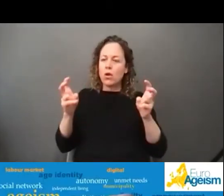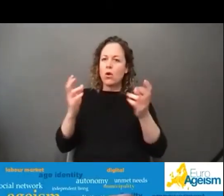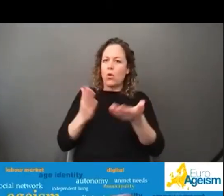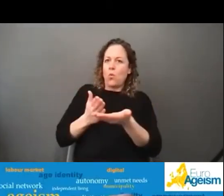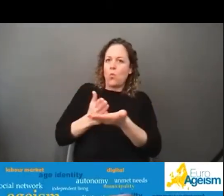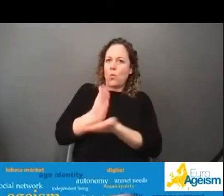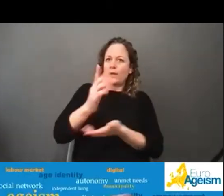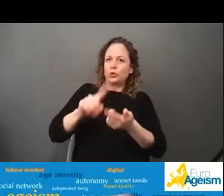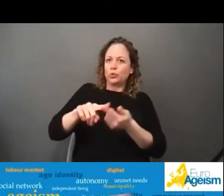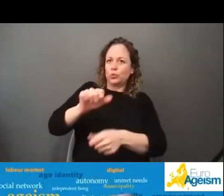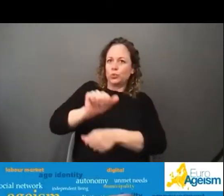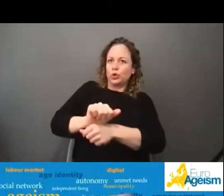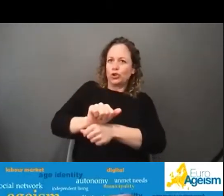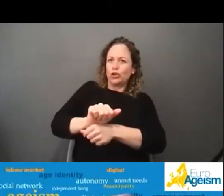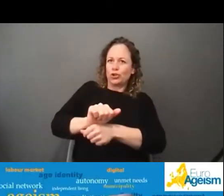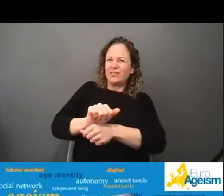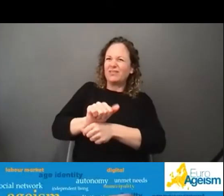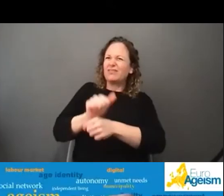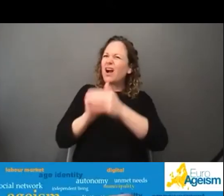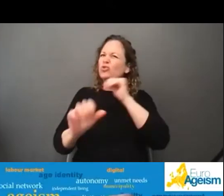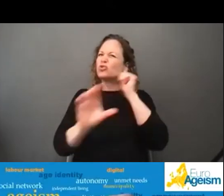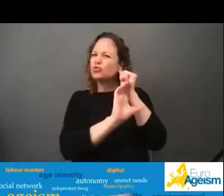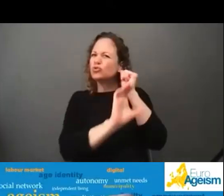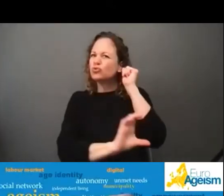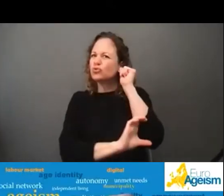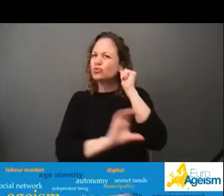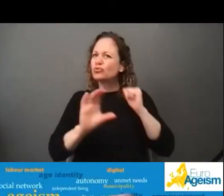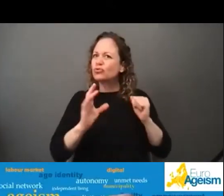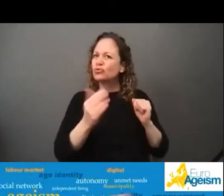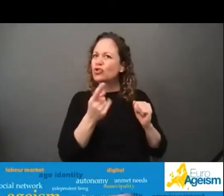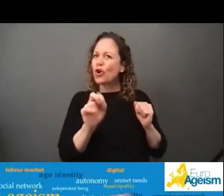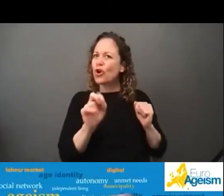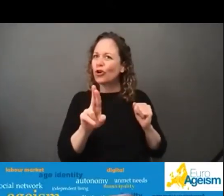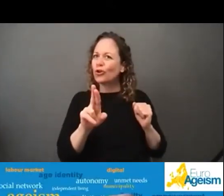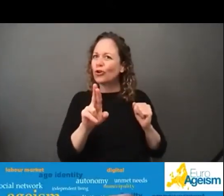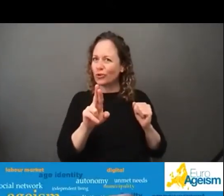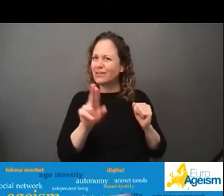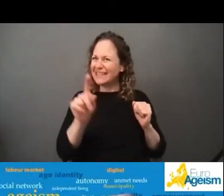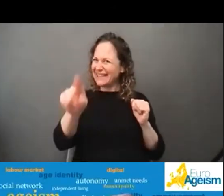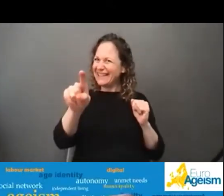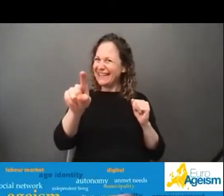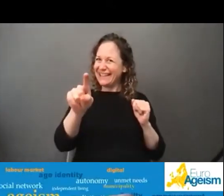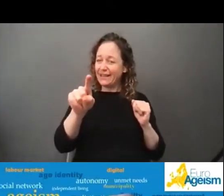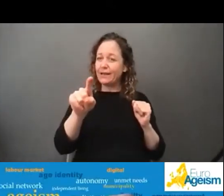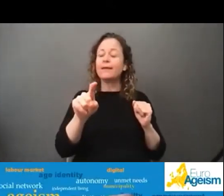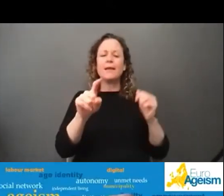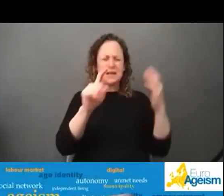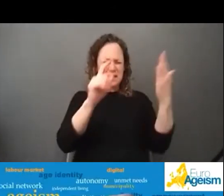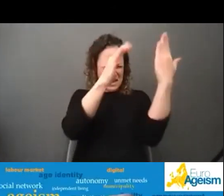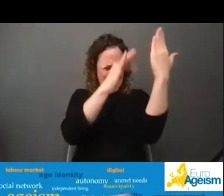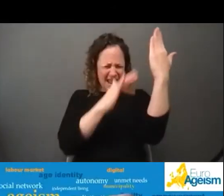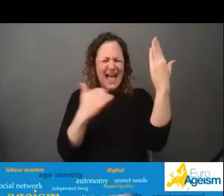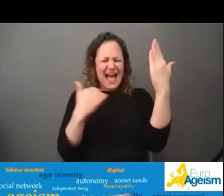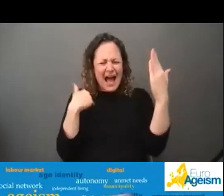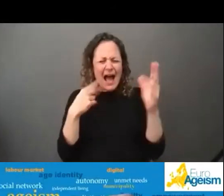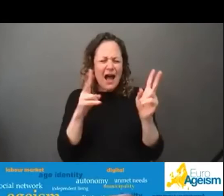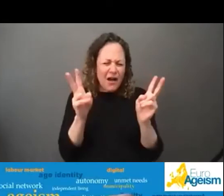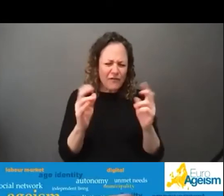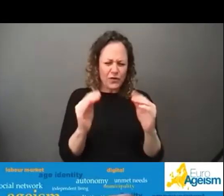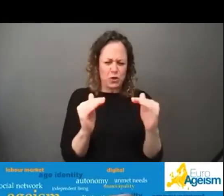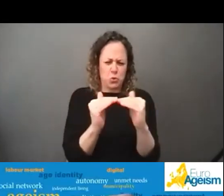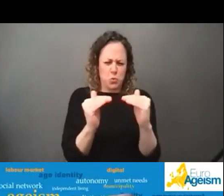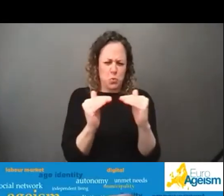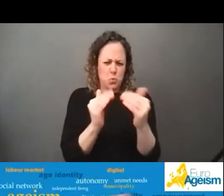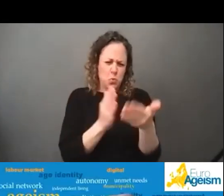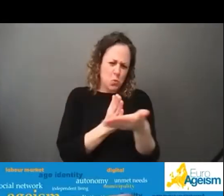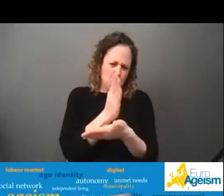Canada. There is, though, very good news. There's an equality to rights section that prohibits age discrimination,